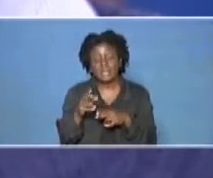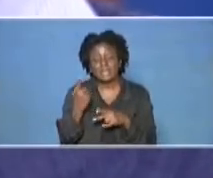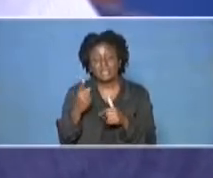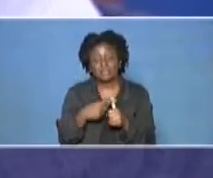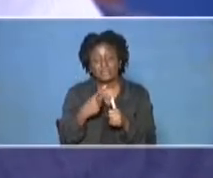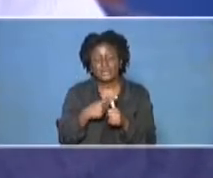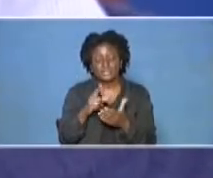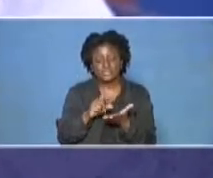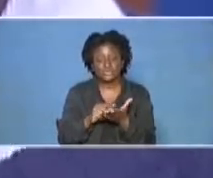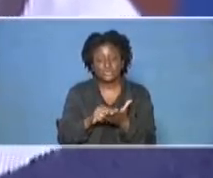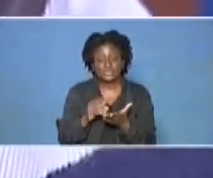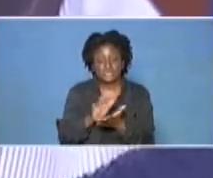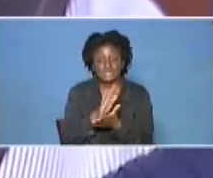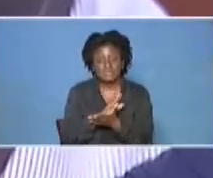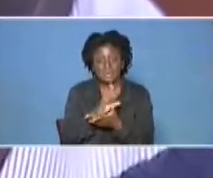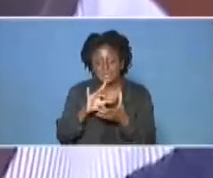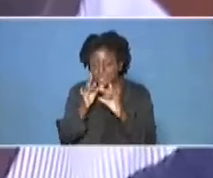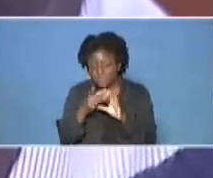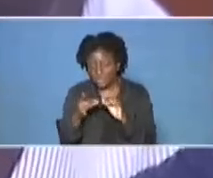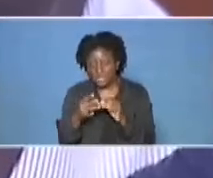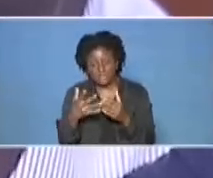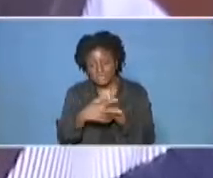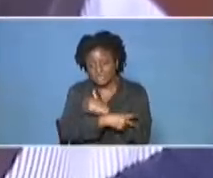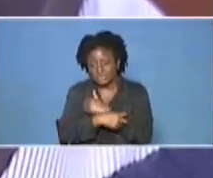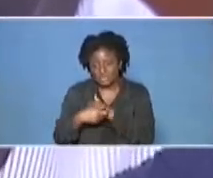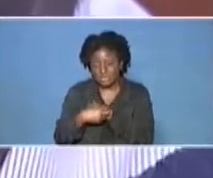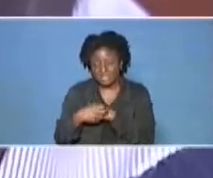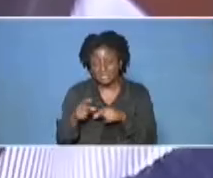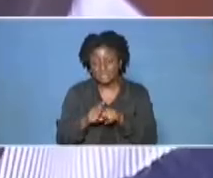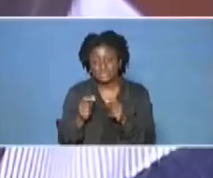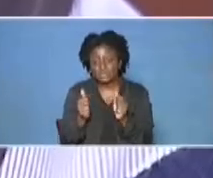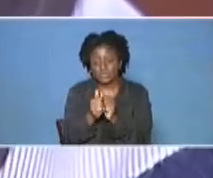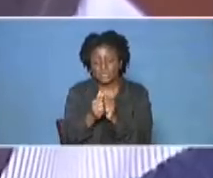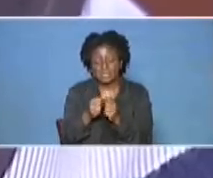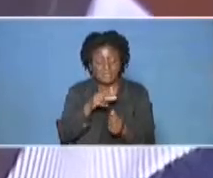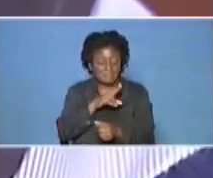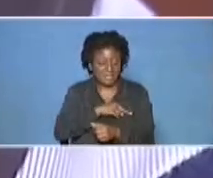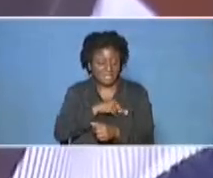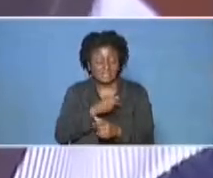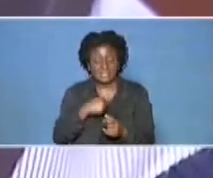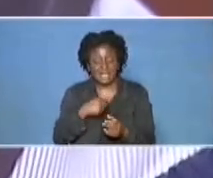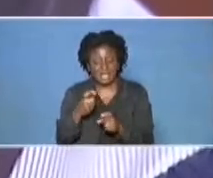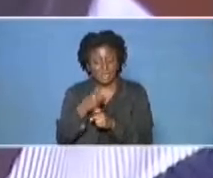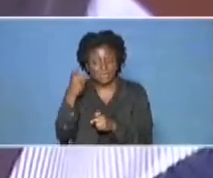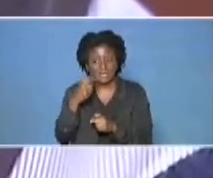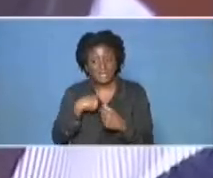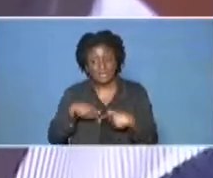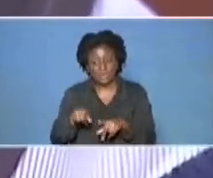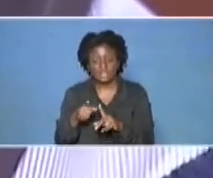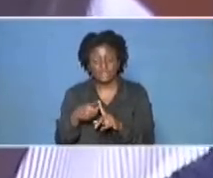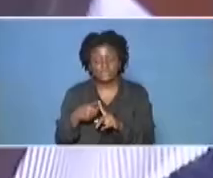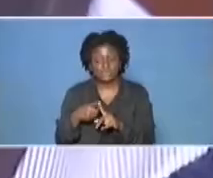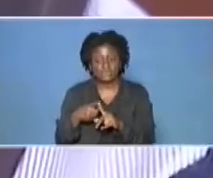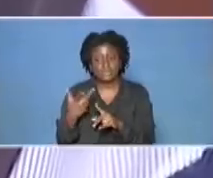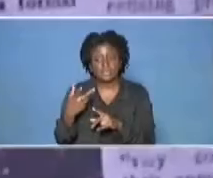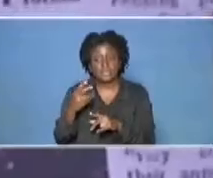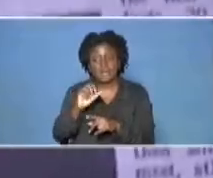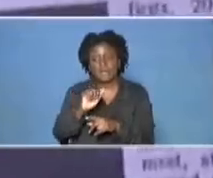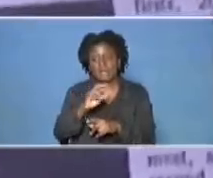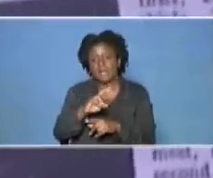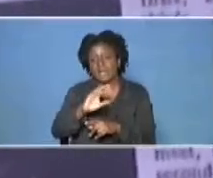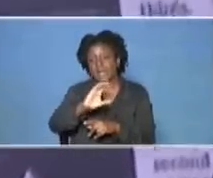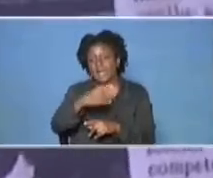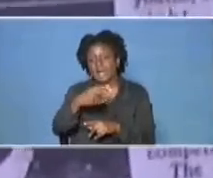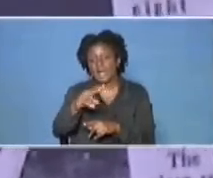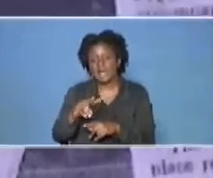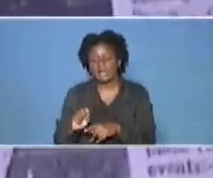clipping was stolen, along with the medals I had won. And so I went to the archives to research and get a copy. A